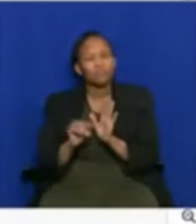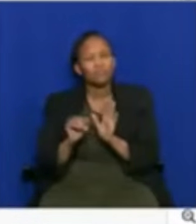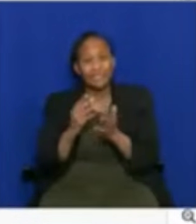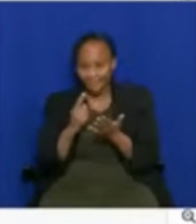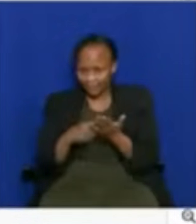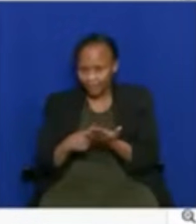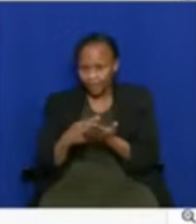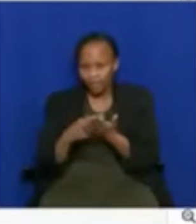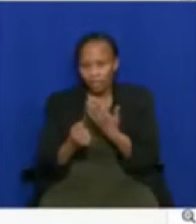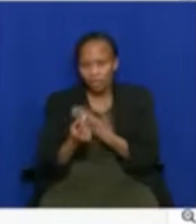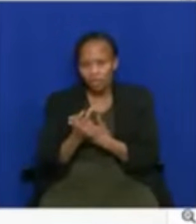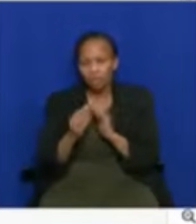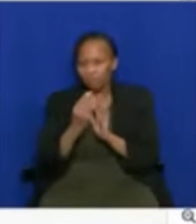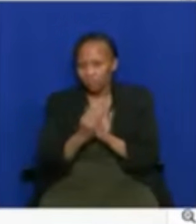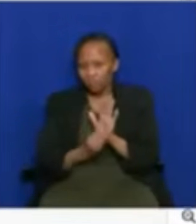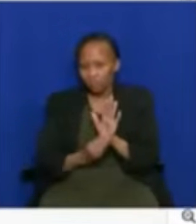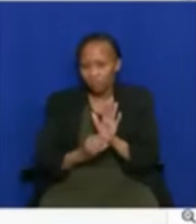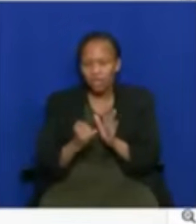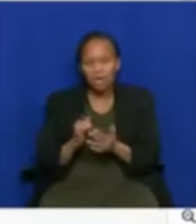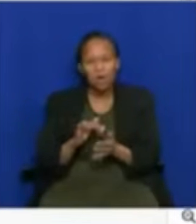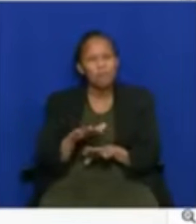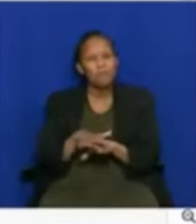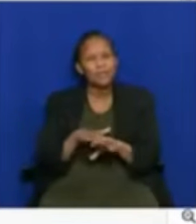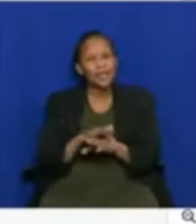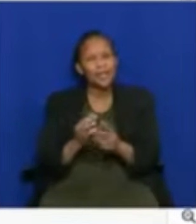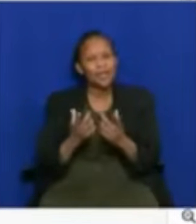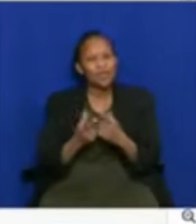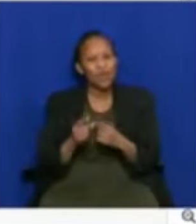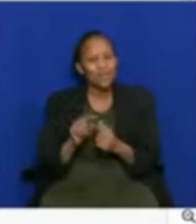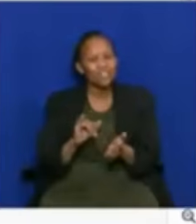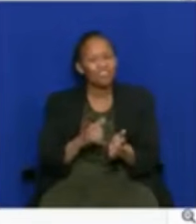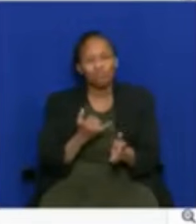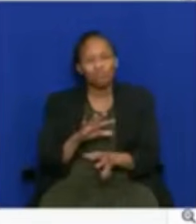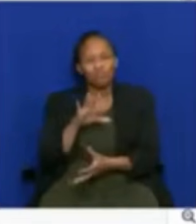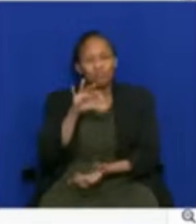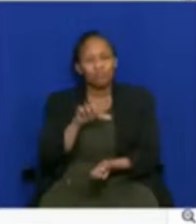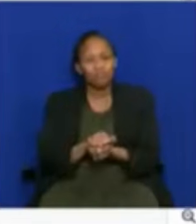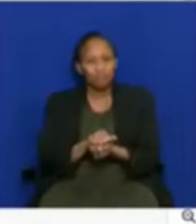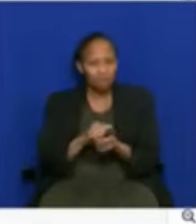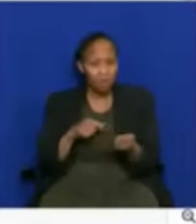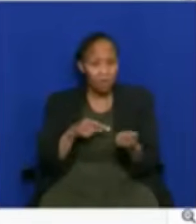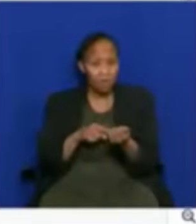basically summarizing the gist of the complaints.